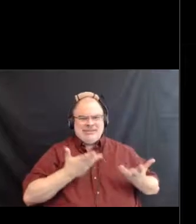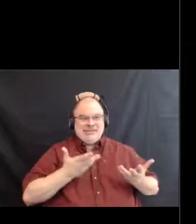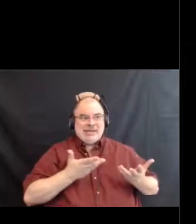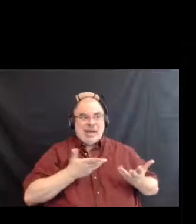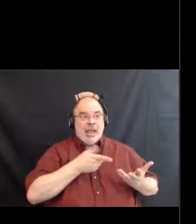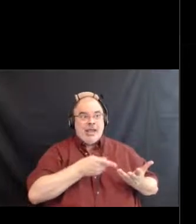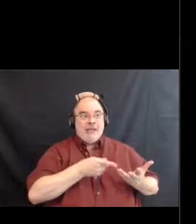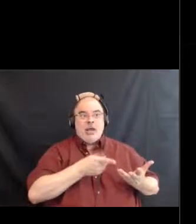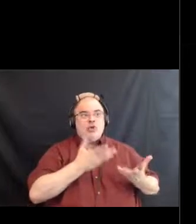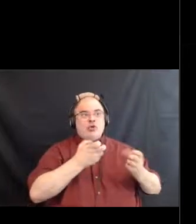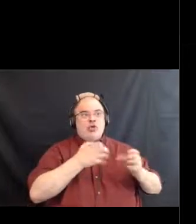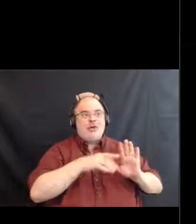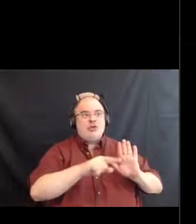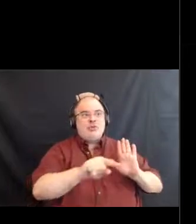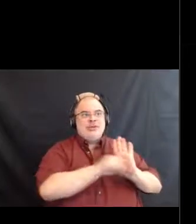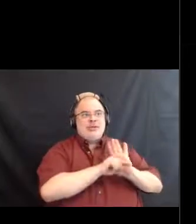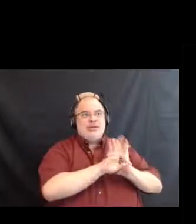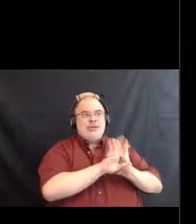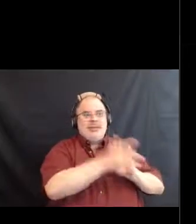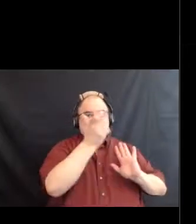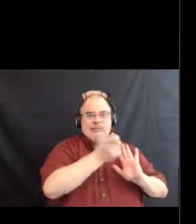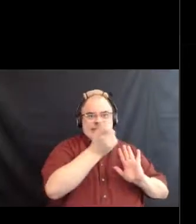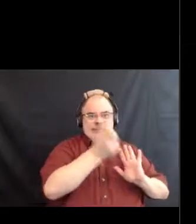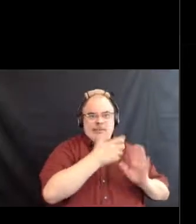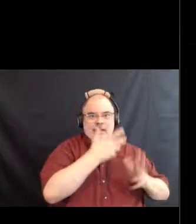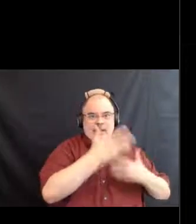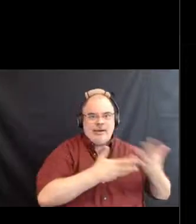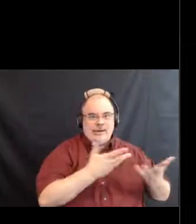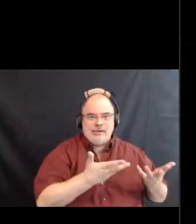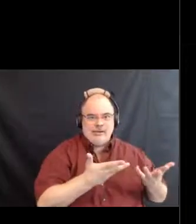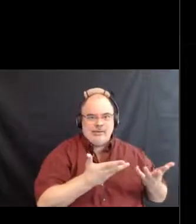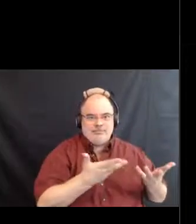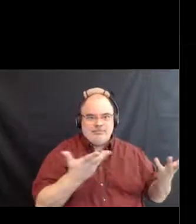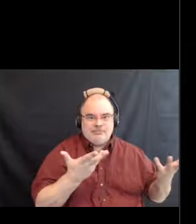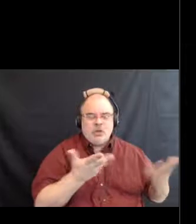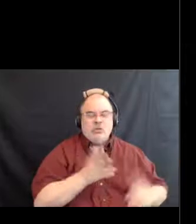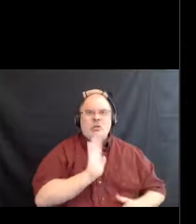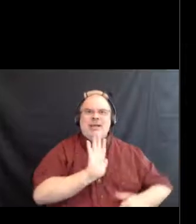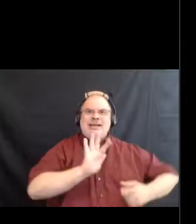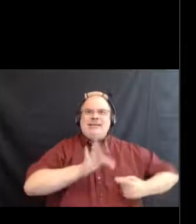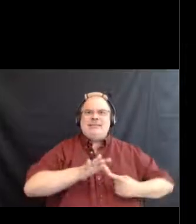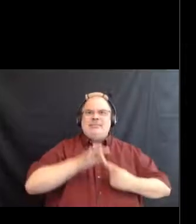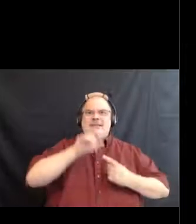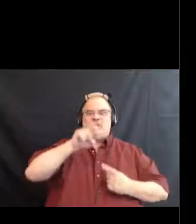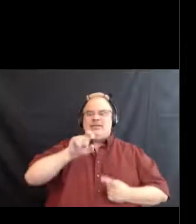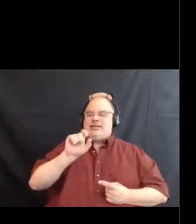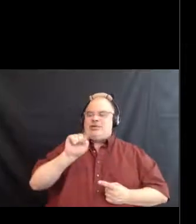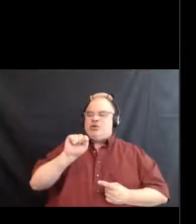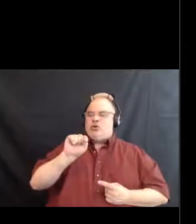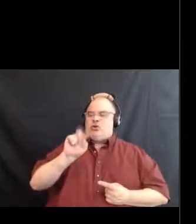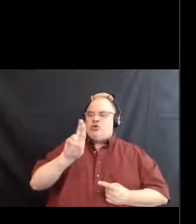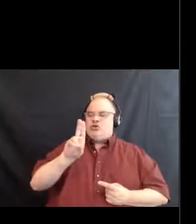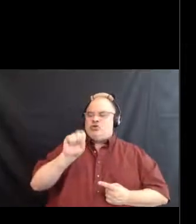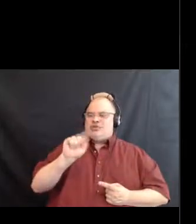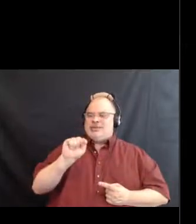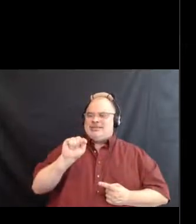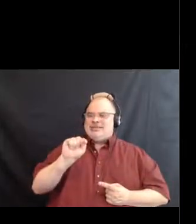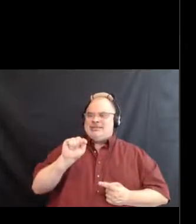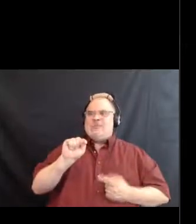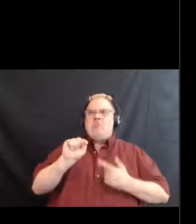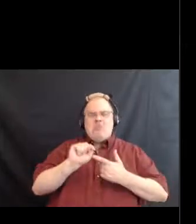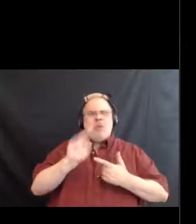future. And so she knew Special Needs Trust existed, but there wasn't really a way for her to put money aside now to